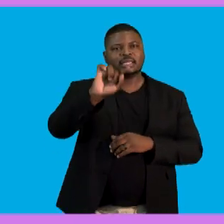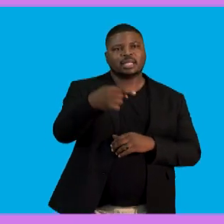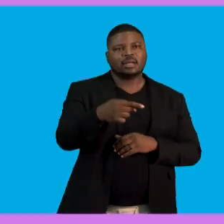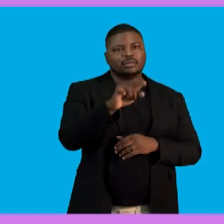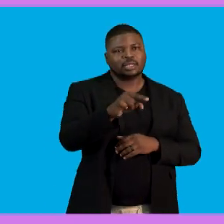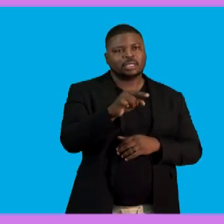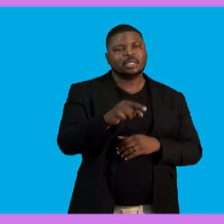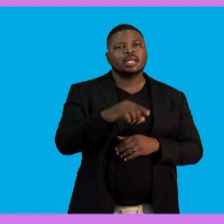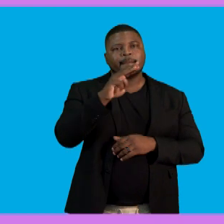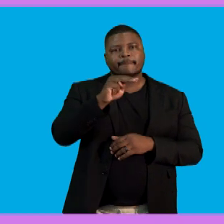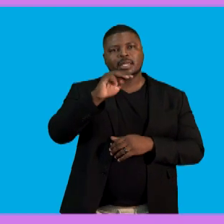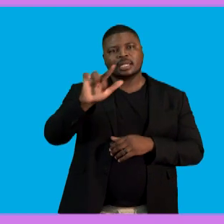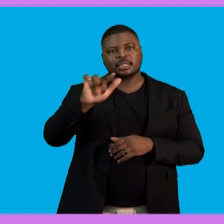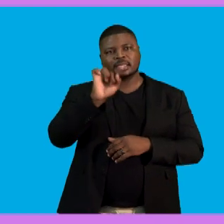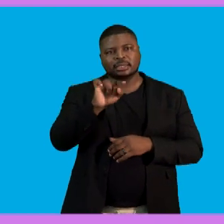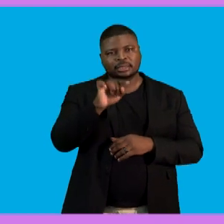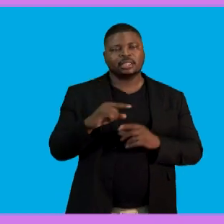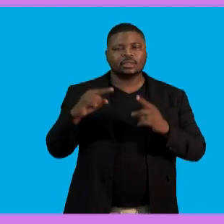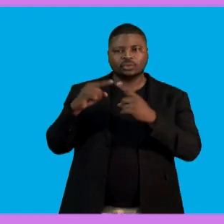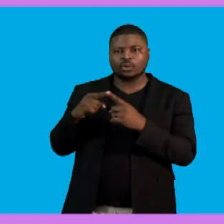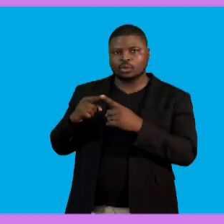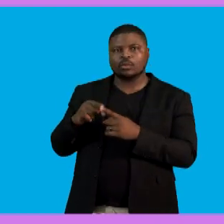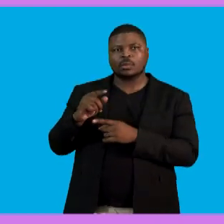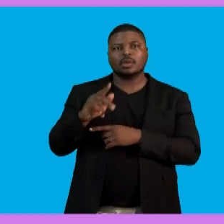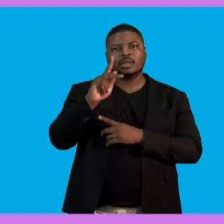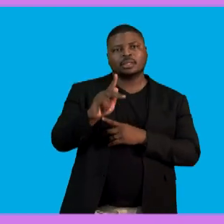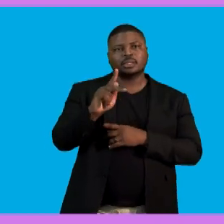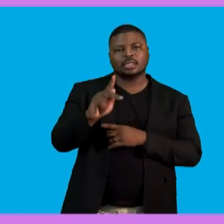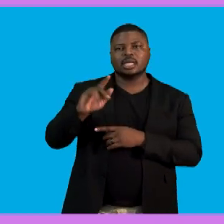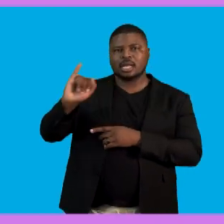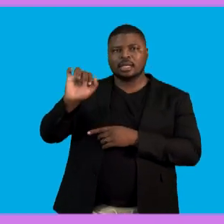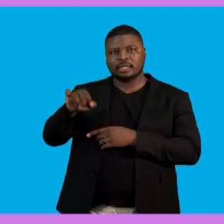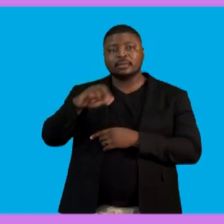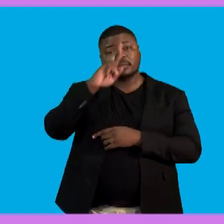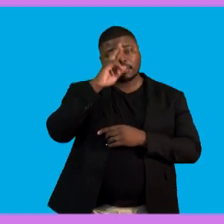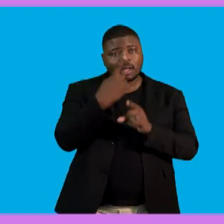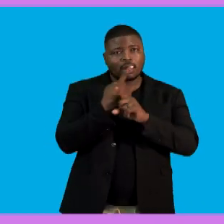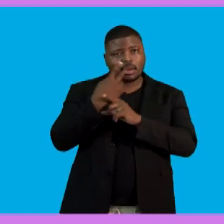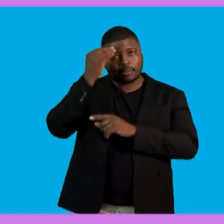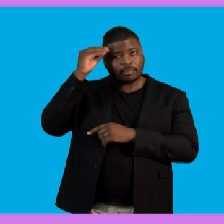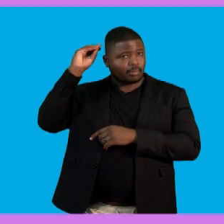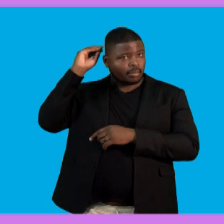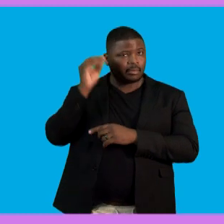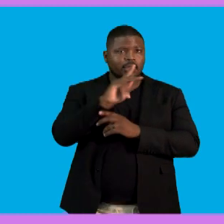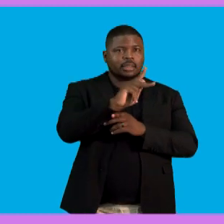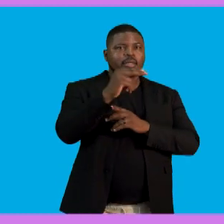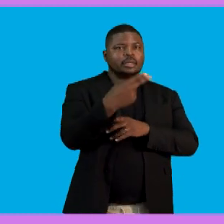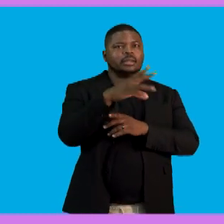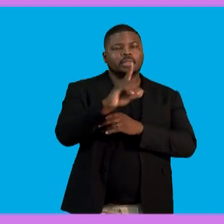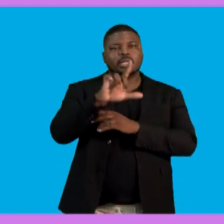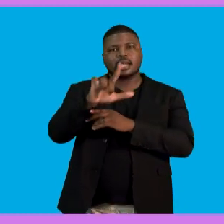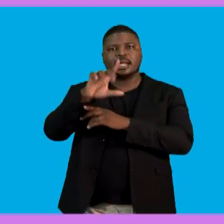500,000 milliliters to kiloliters, you write your Keke. You say Keke hates doing